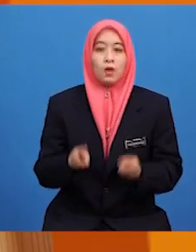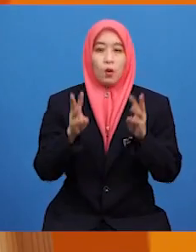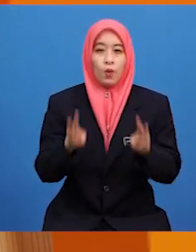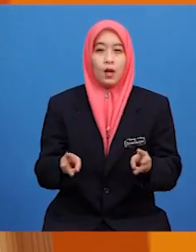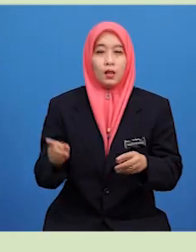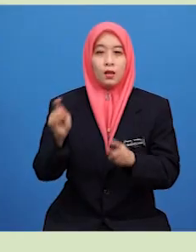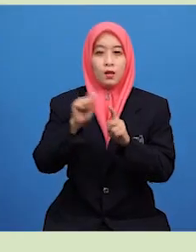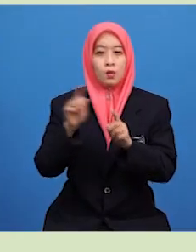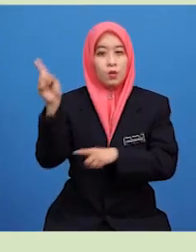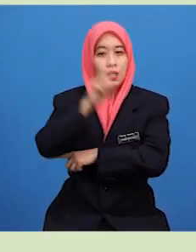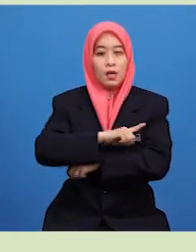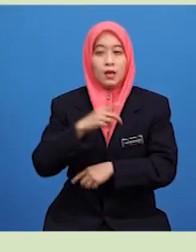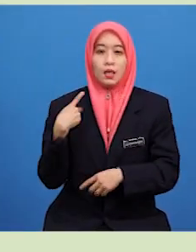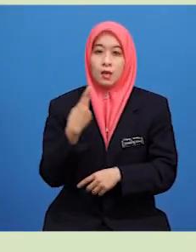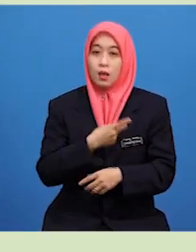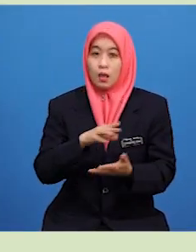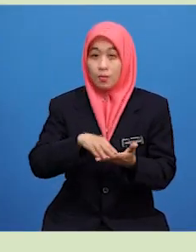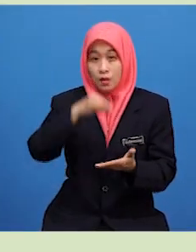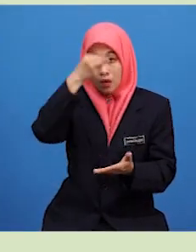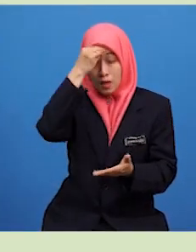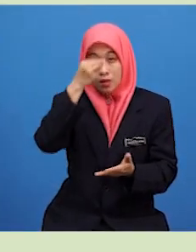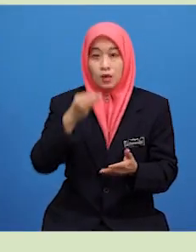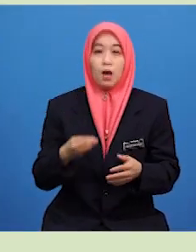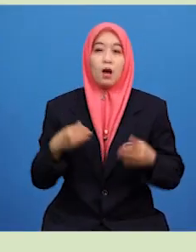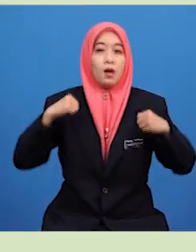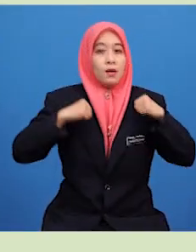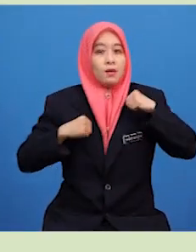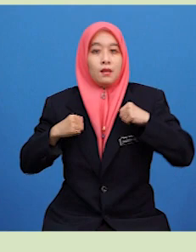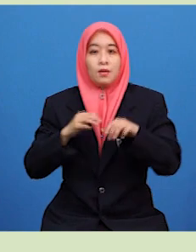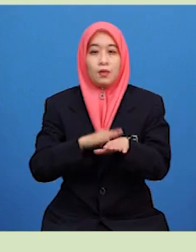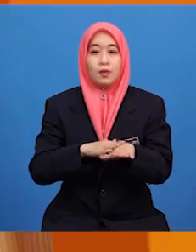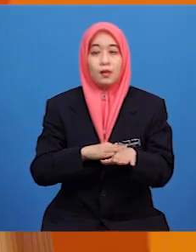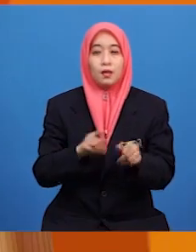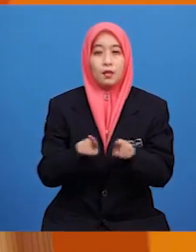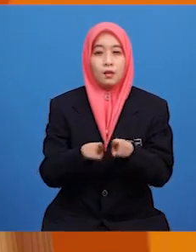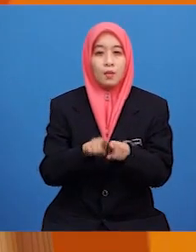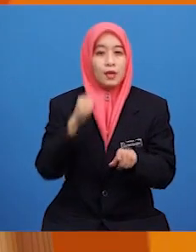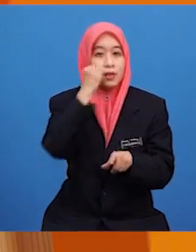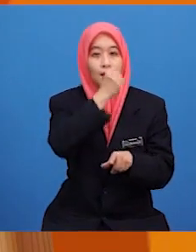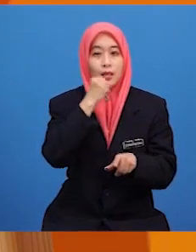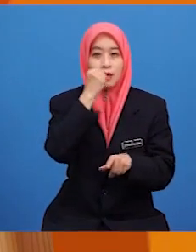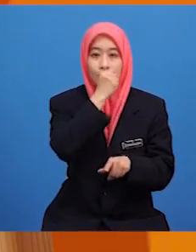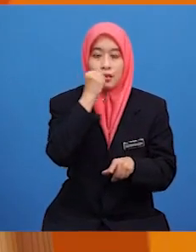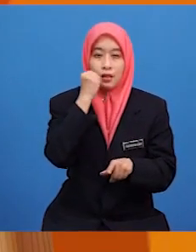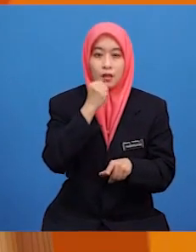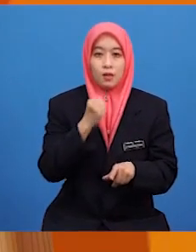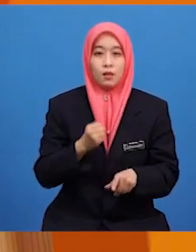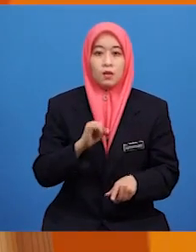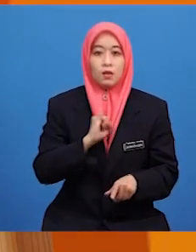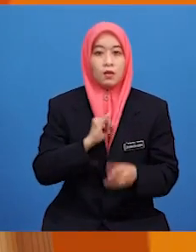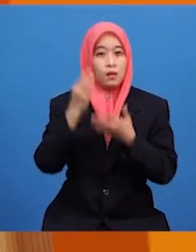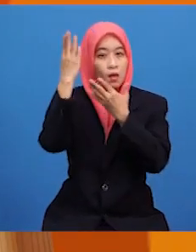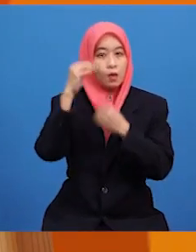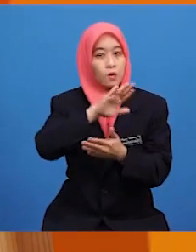are going to learn about pets and sing a song together. I hope you are all excited to